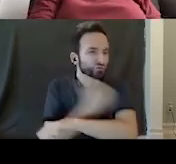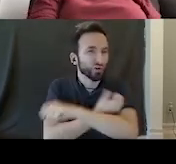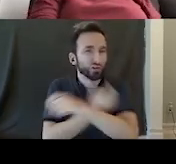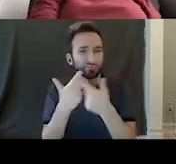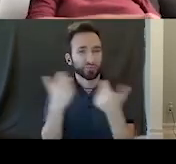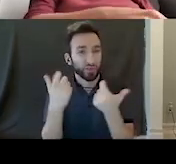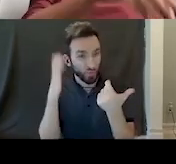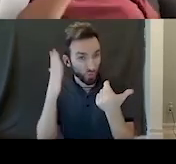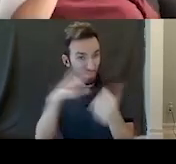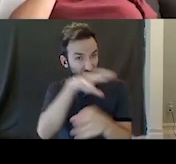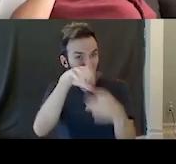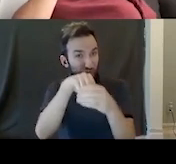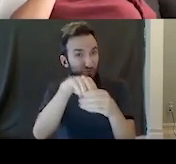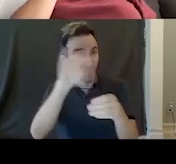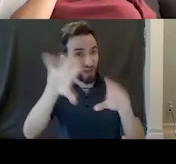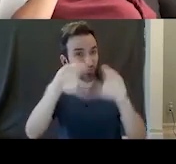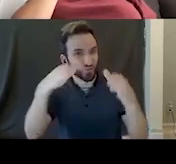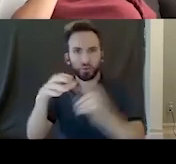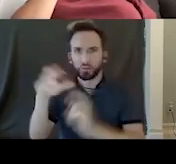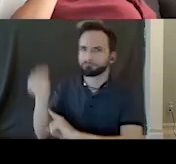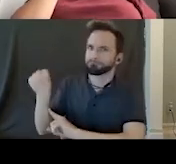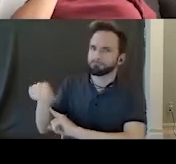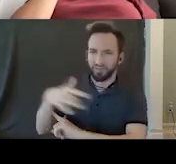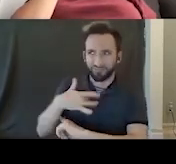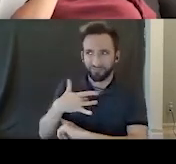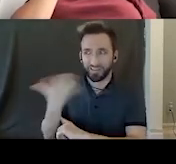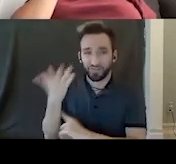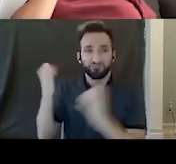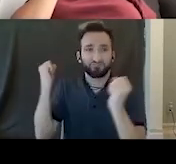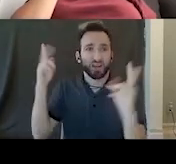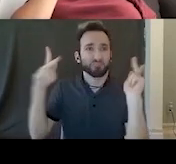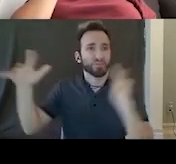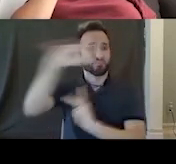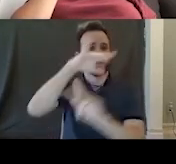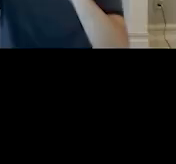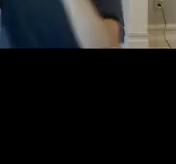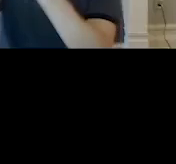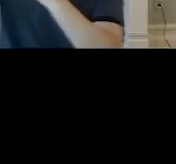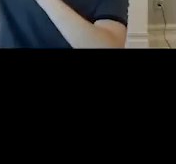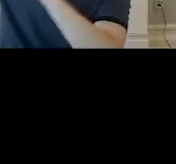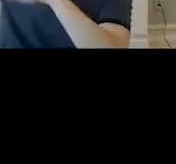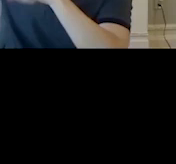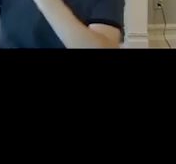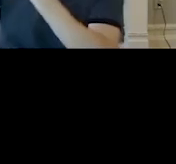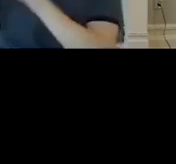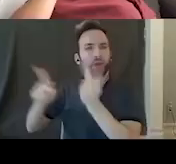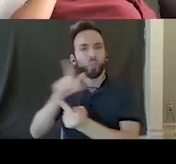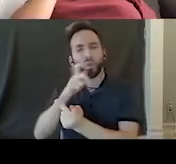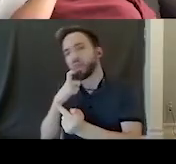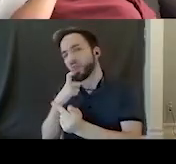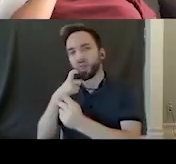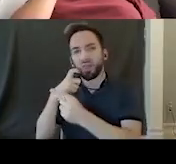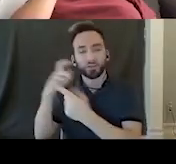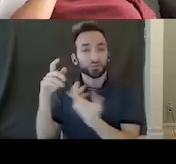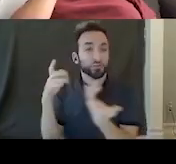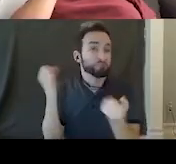towards people who use substances. So yeah, not every school or university has a